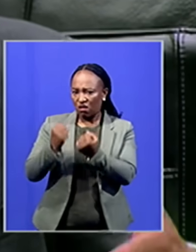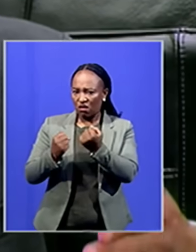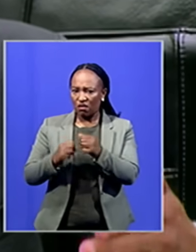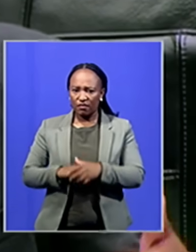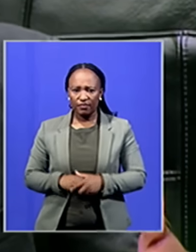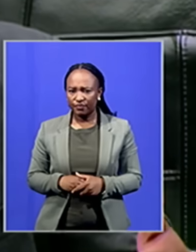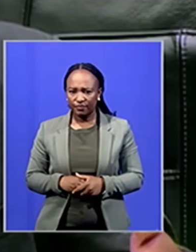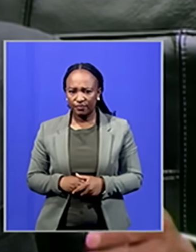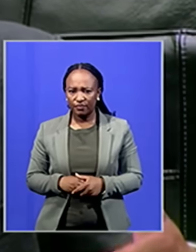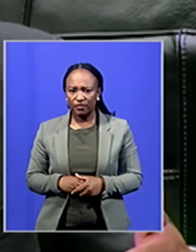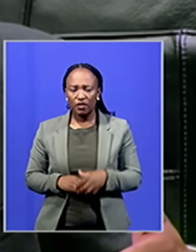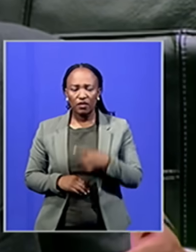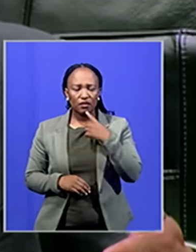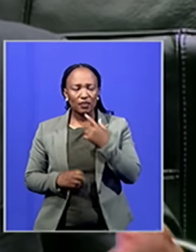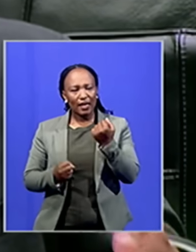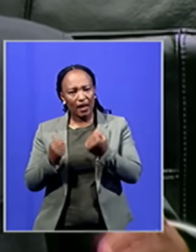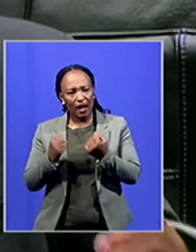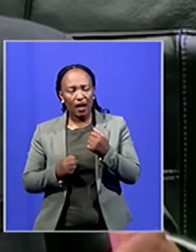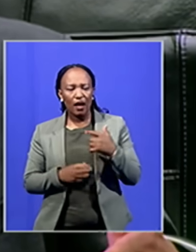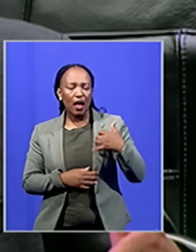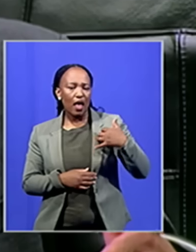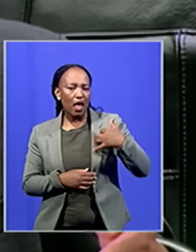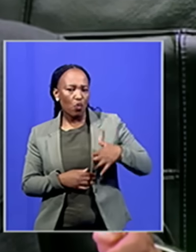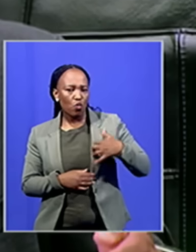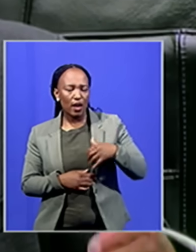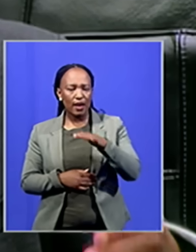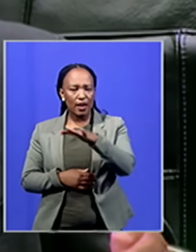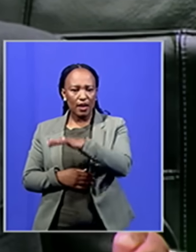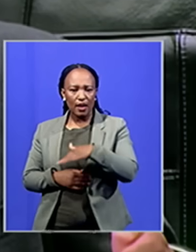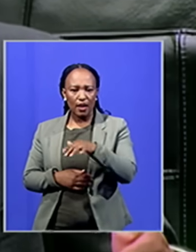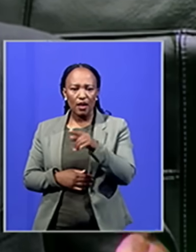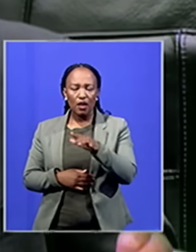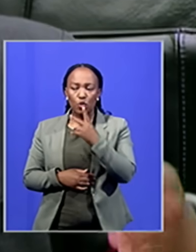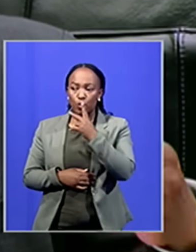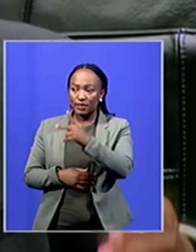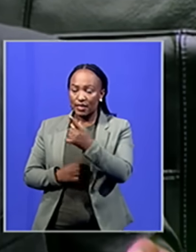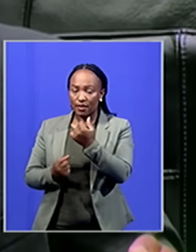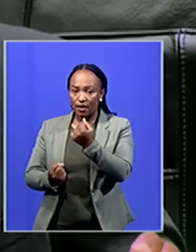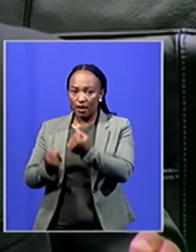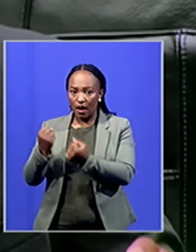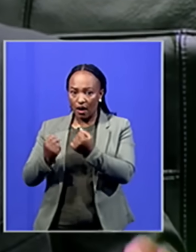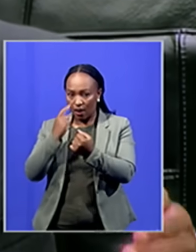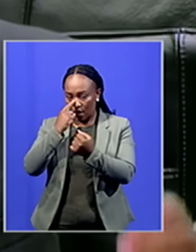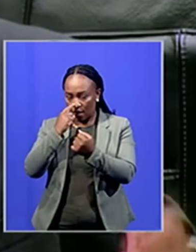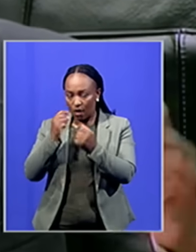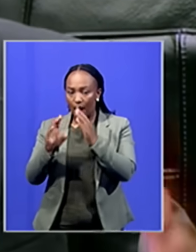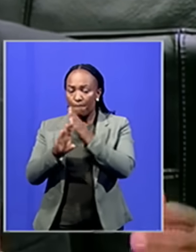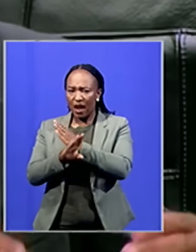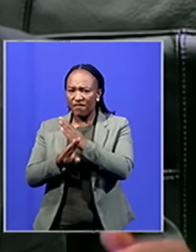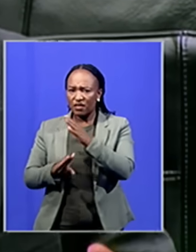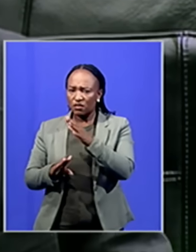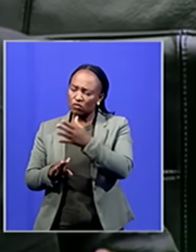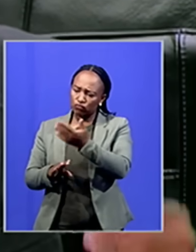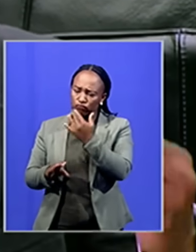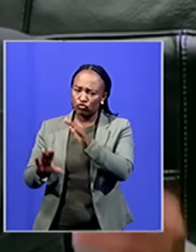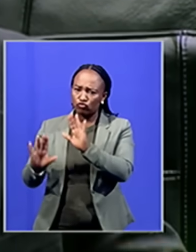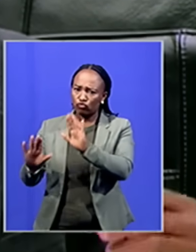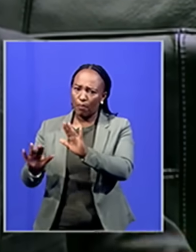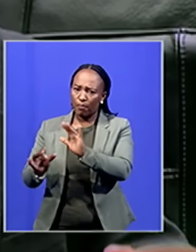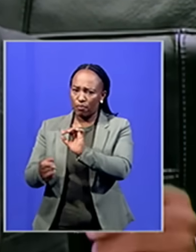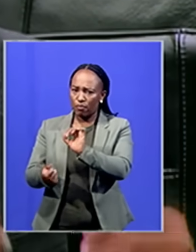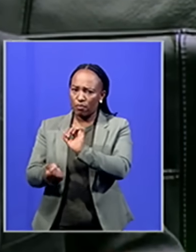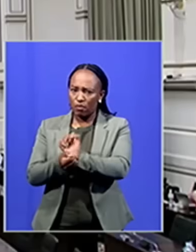operating in Ekurhuleni with blue lights. And I'm talking about officers that when you see a car that belongs to a private person, please stop and arrest. It's a